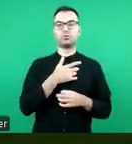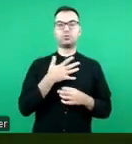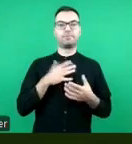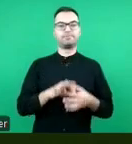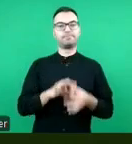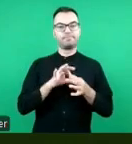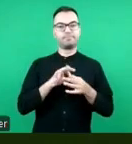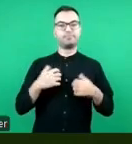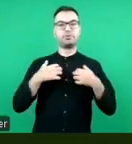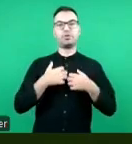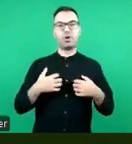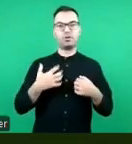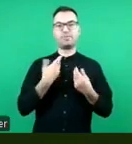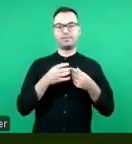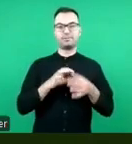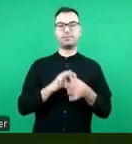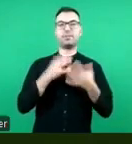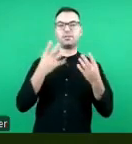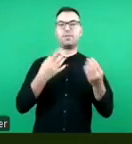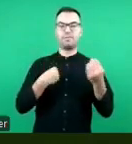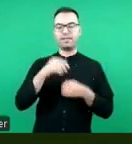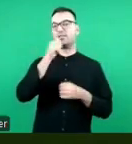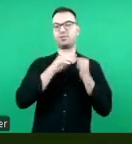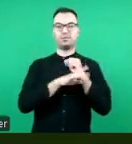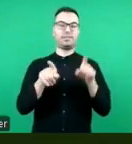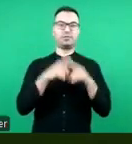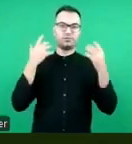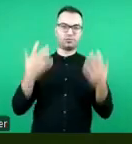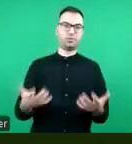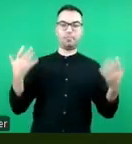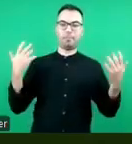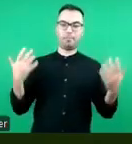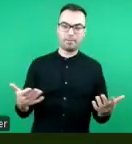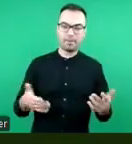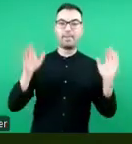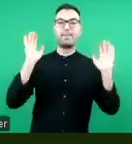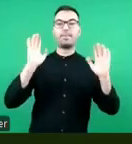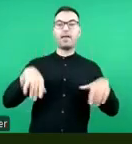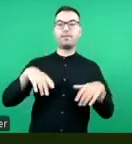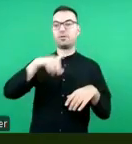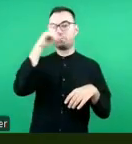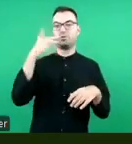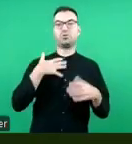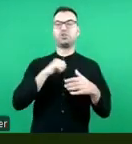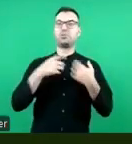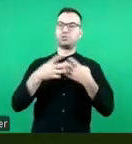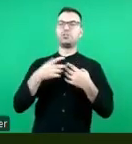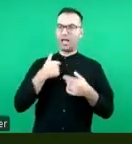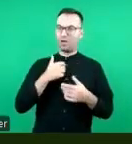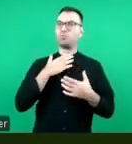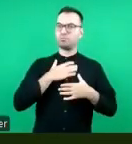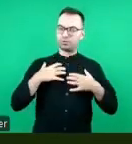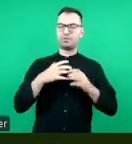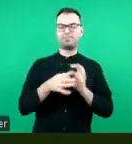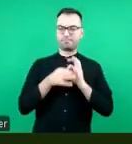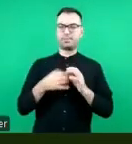with nature more, they also want more green trees. So that means that even the people which rate themselves as very connected to nature, they don't